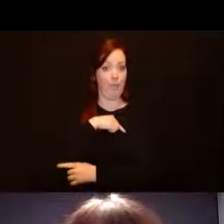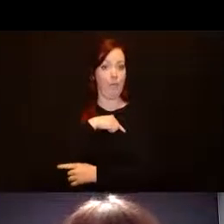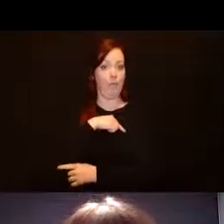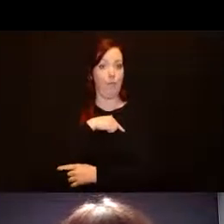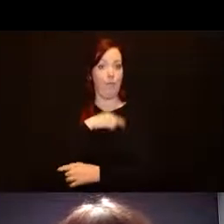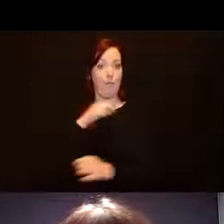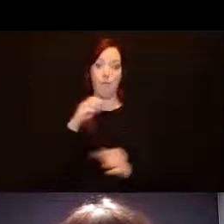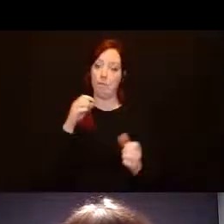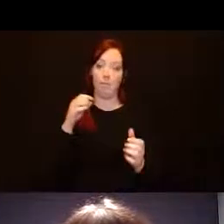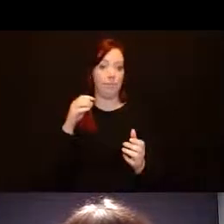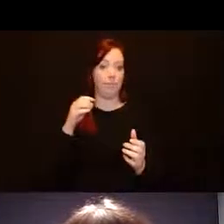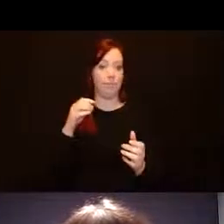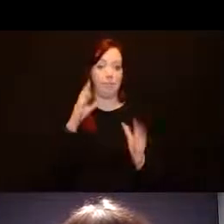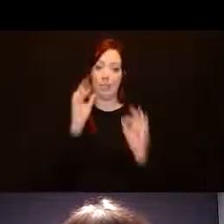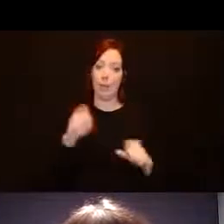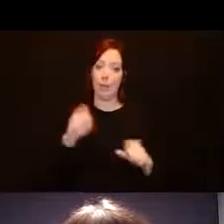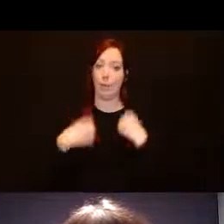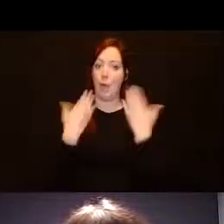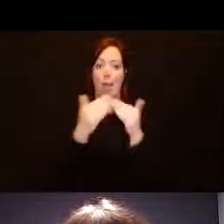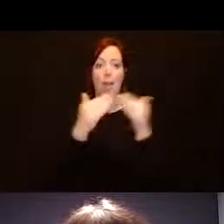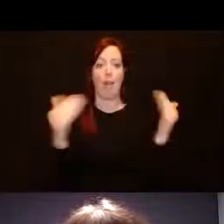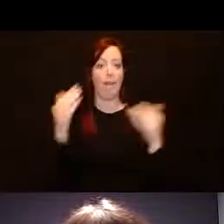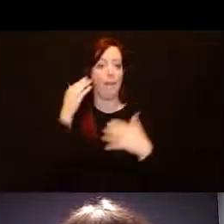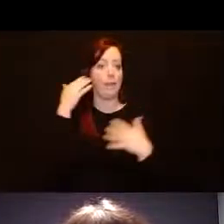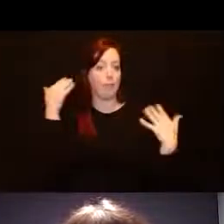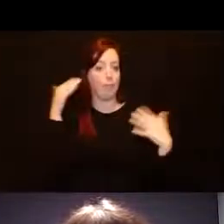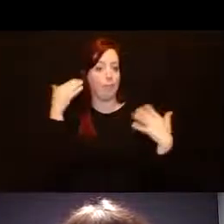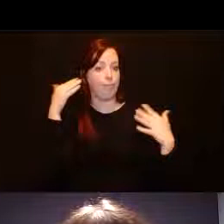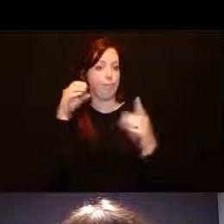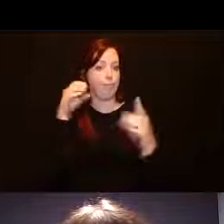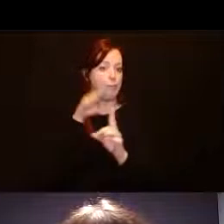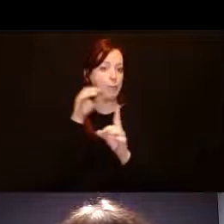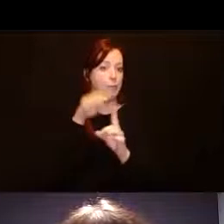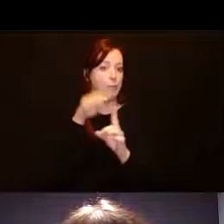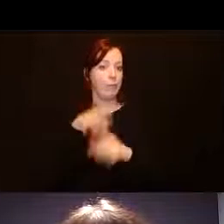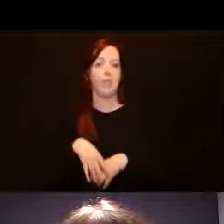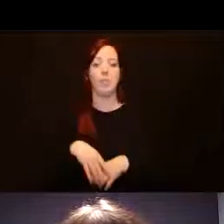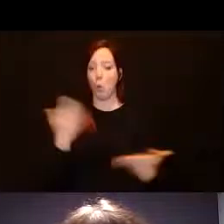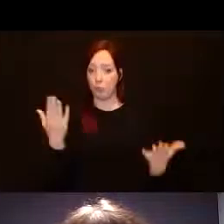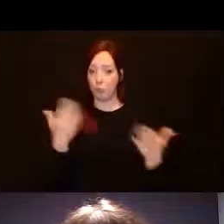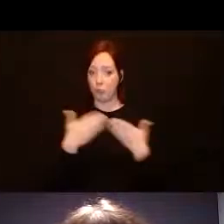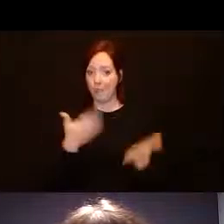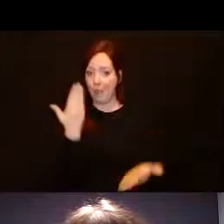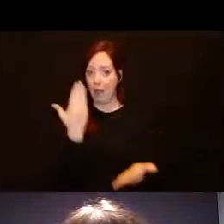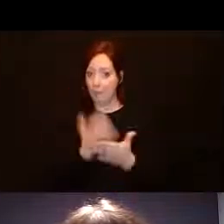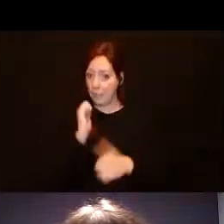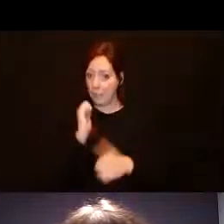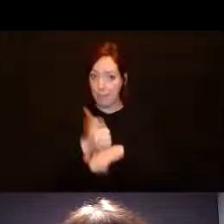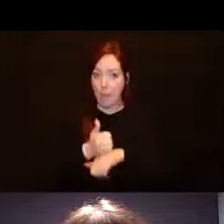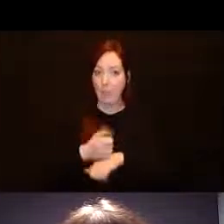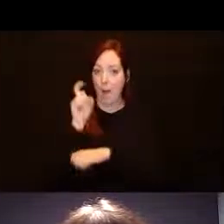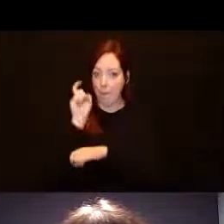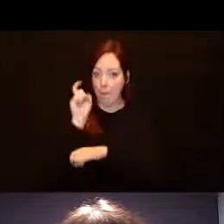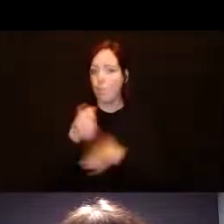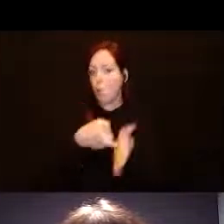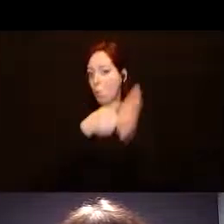level of sound exposure. It should be evidence-based, so there must be evidence regarding the relationship between safety